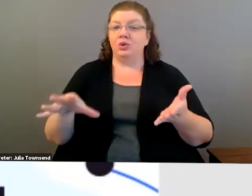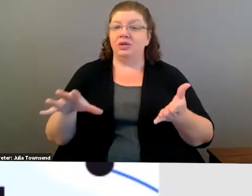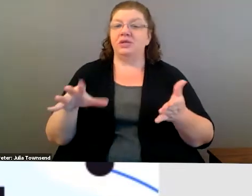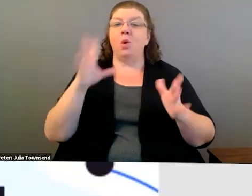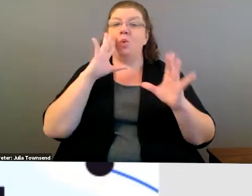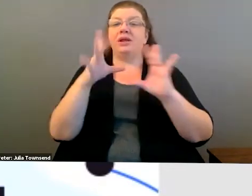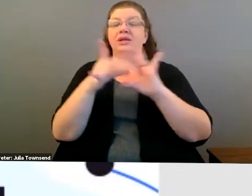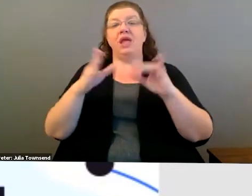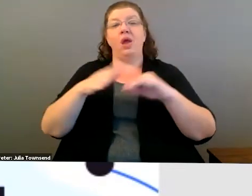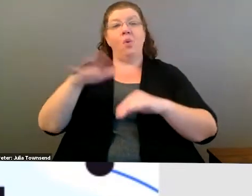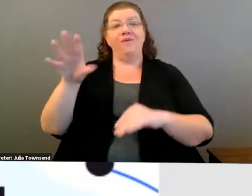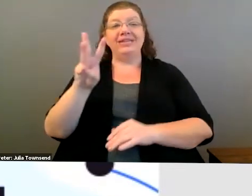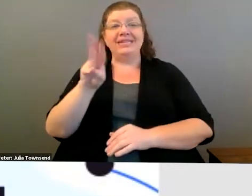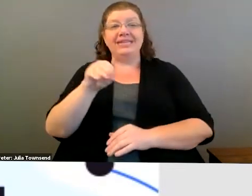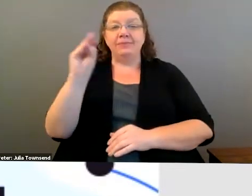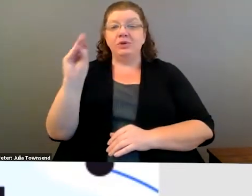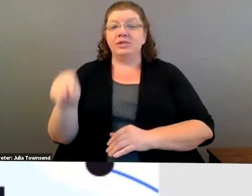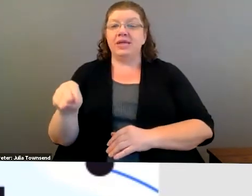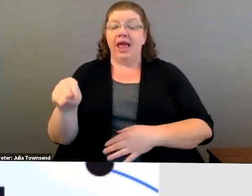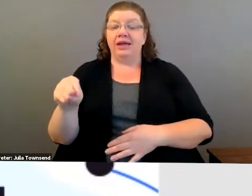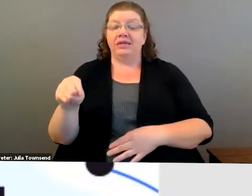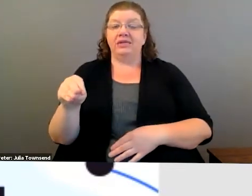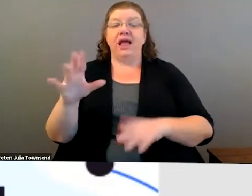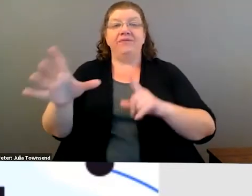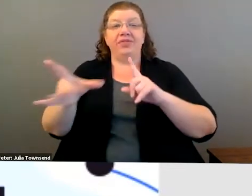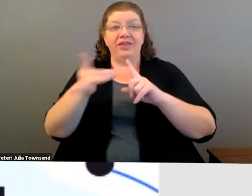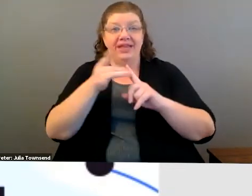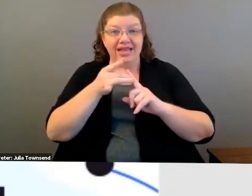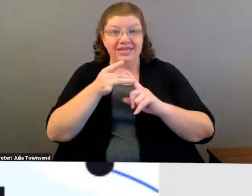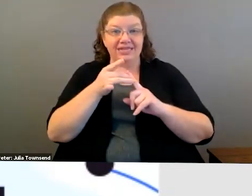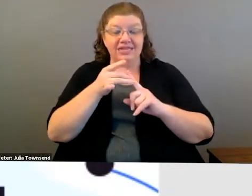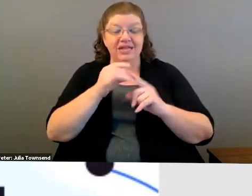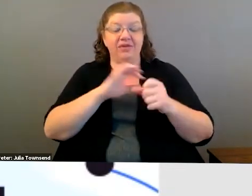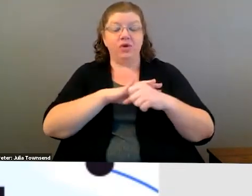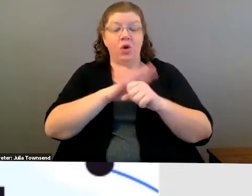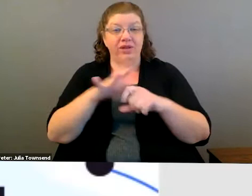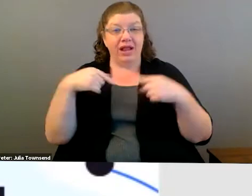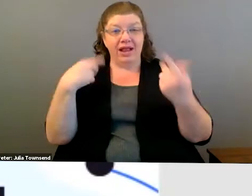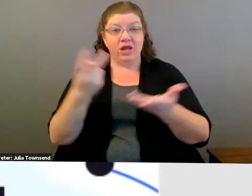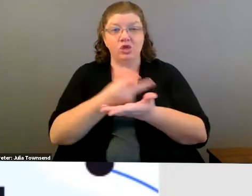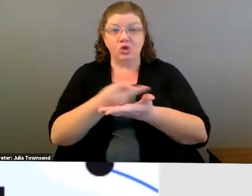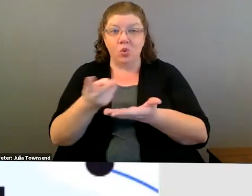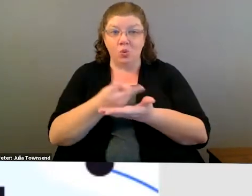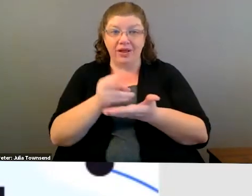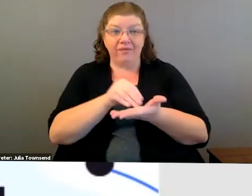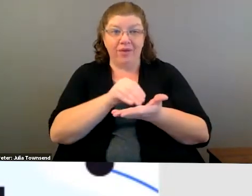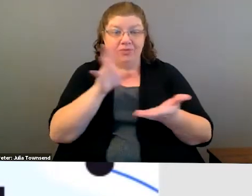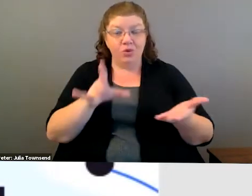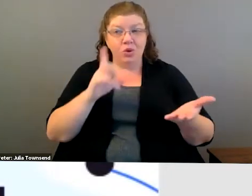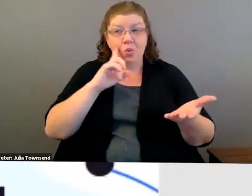over 60% of the cases that we've had in the last 2 weeks amongst students were